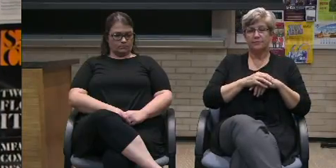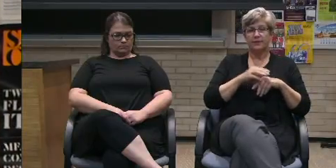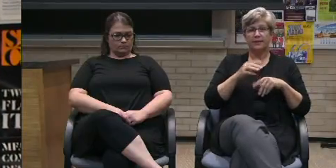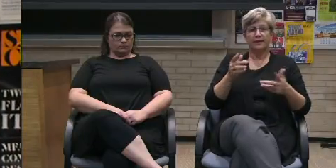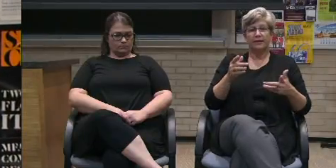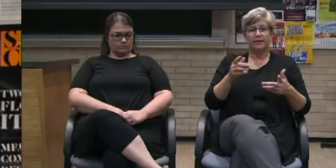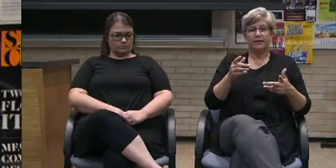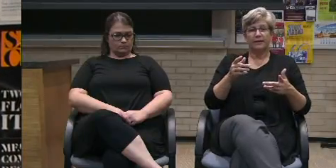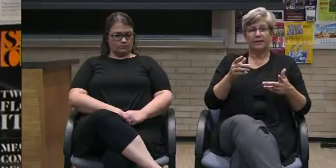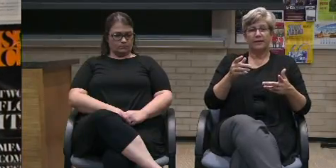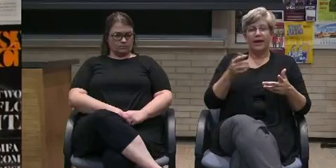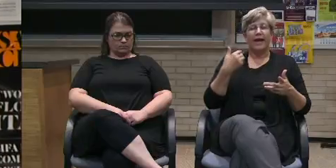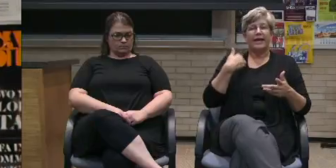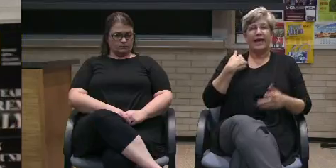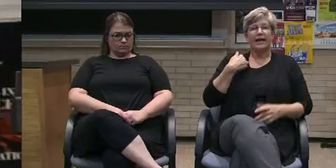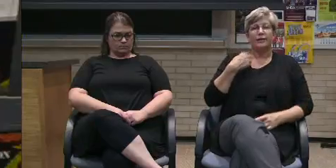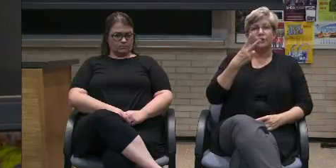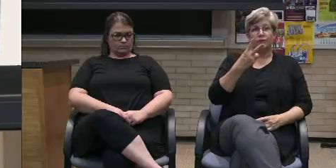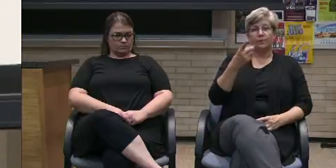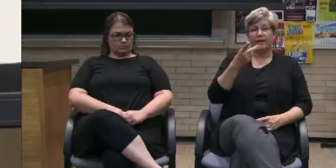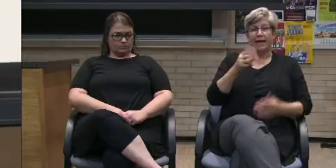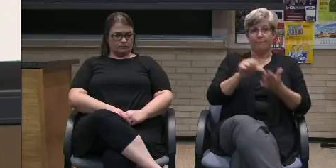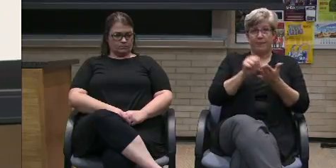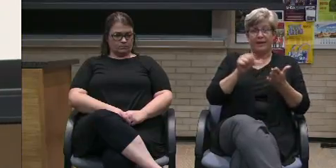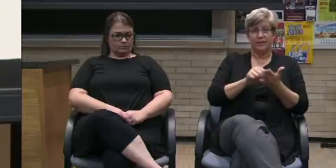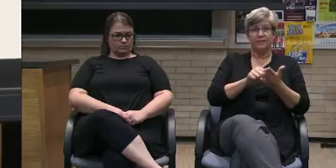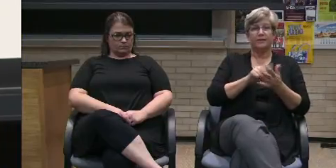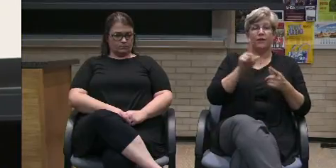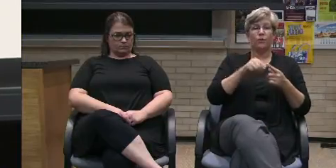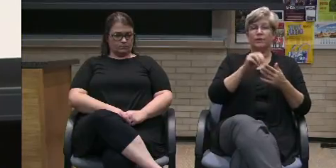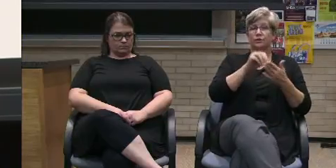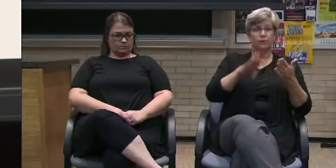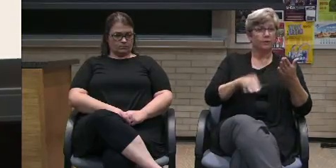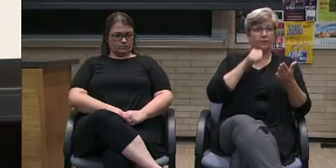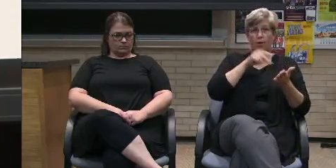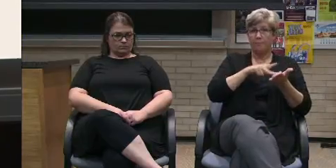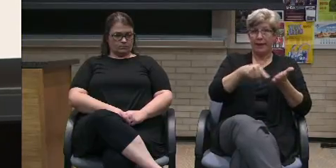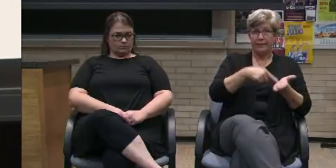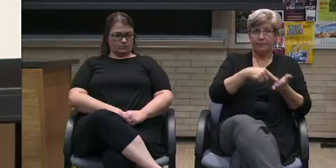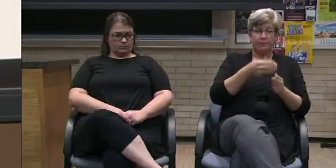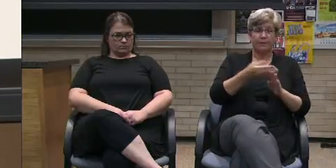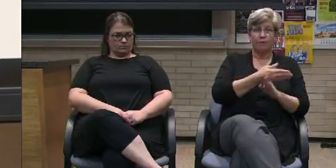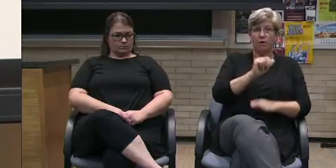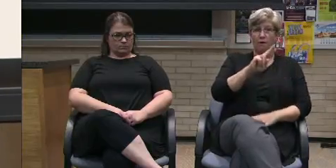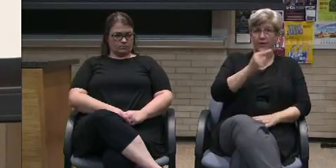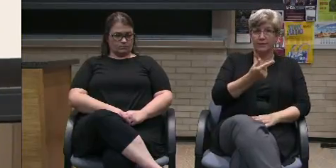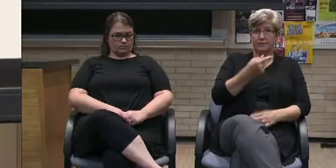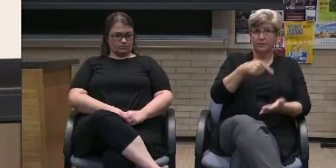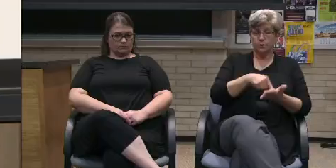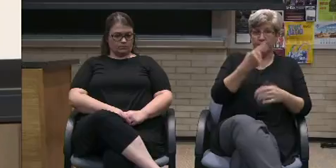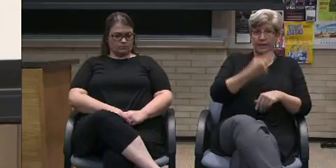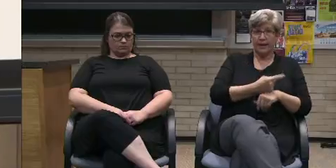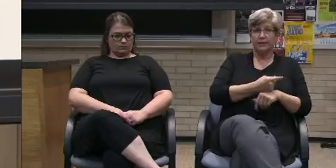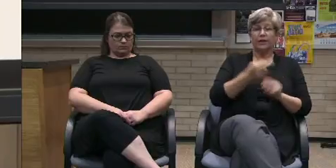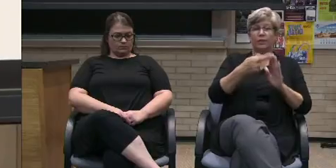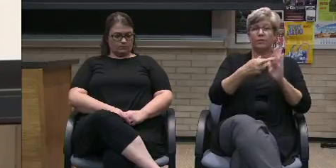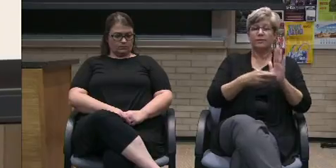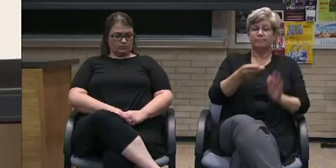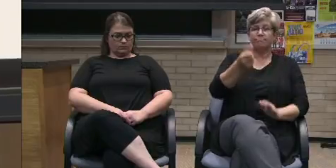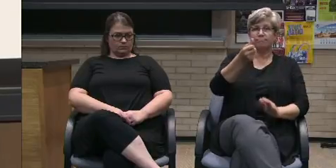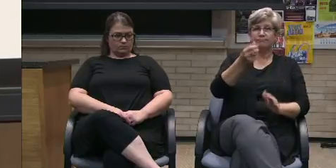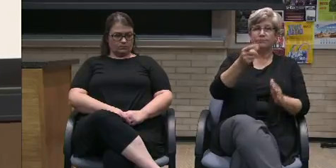getting connected. I had 2.5 pages of when students don't pay their bill before the August deadline, the registrar drops their